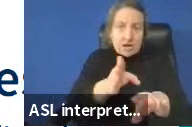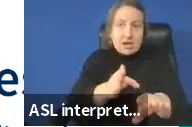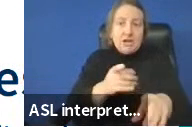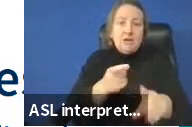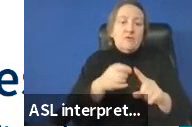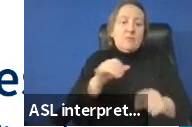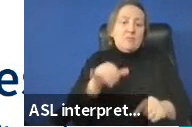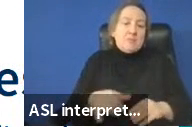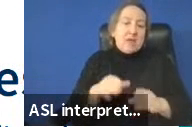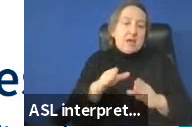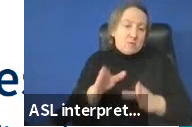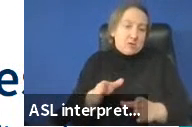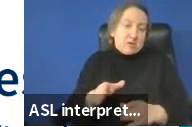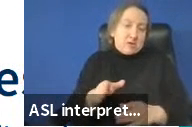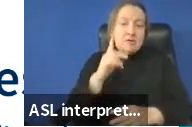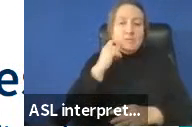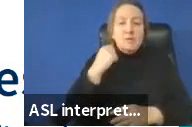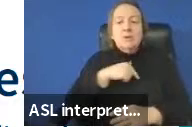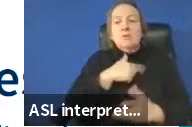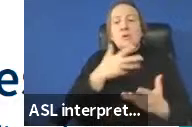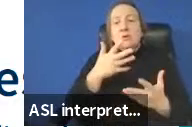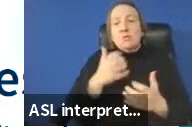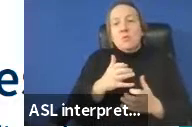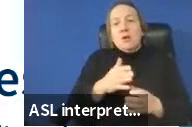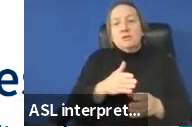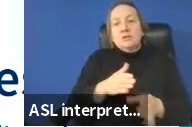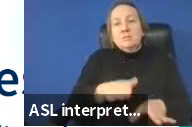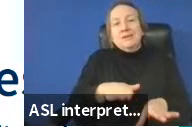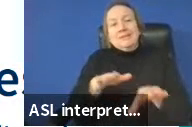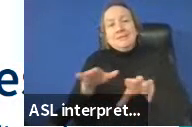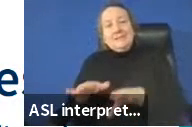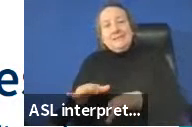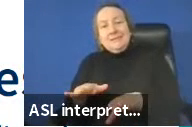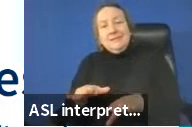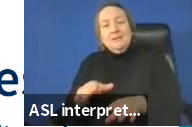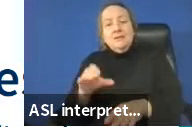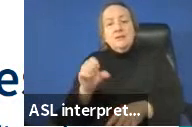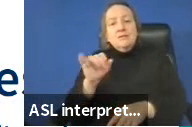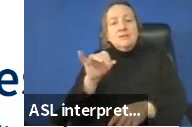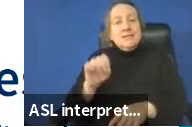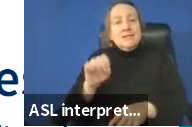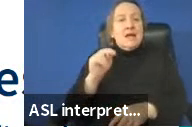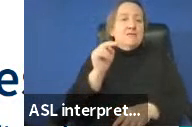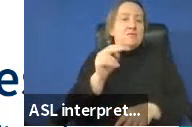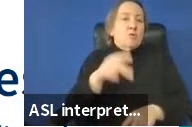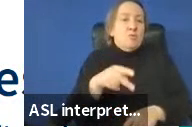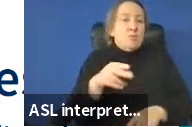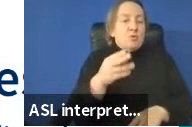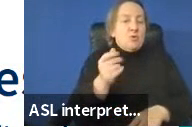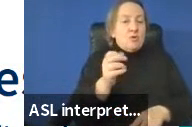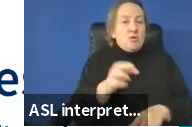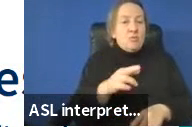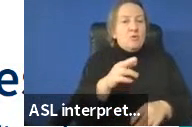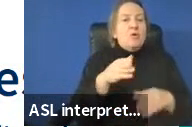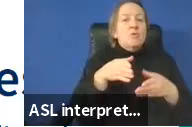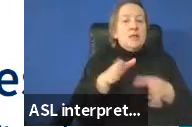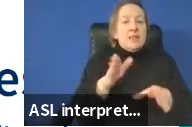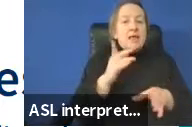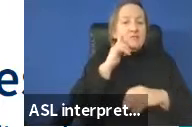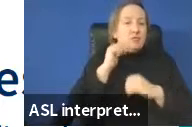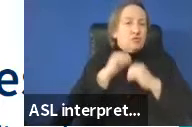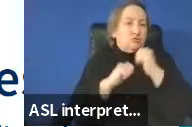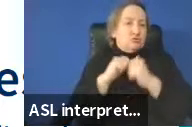that perspective too, because we also want to be off to the side of North Portland Harbor as we allow for the constructability of that new